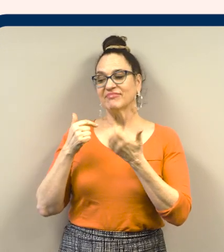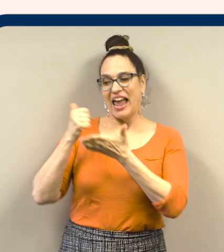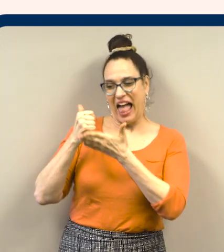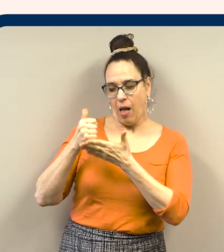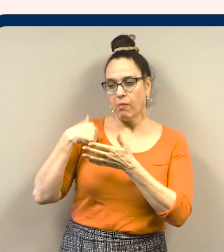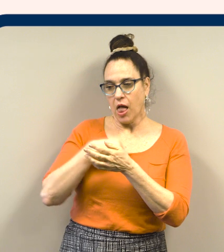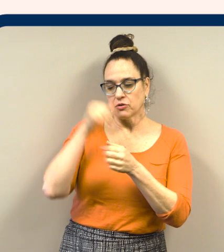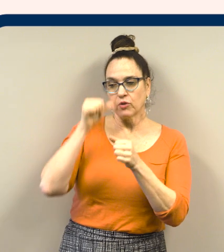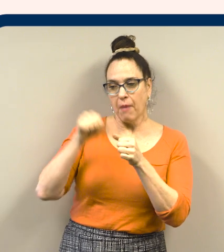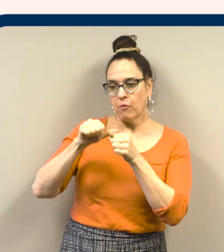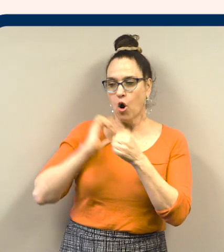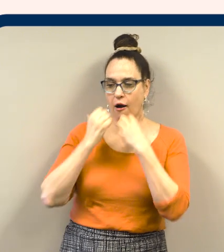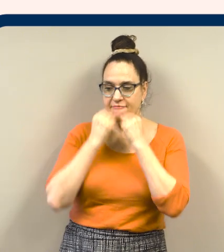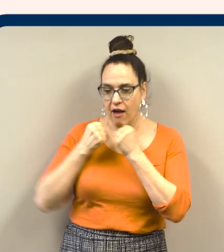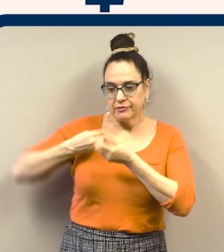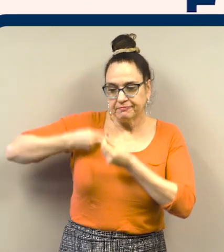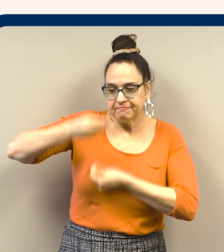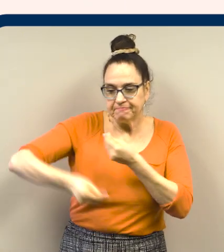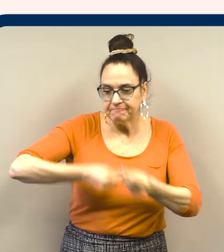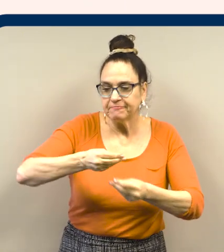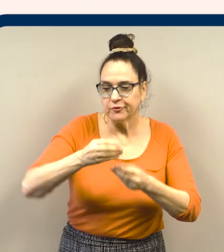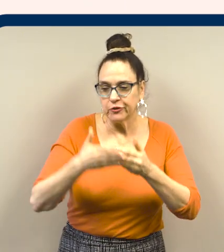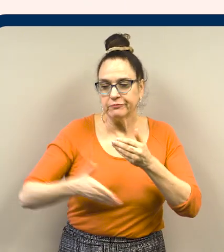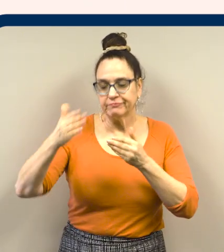future generations.